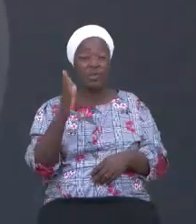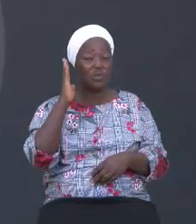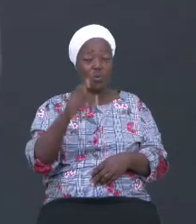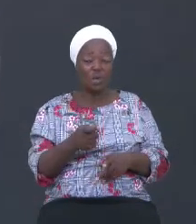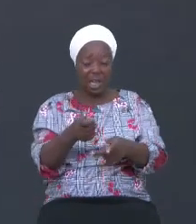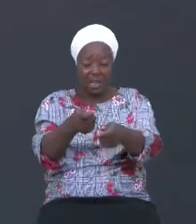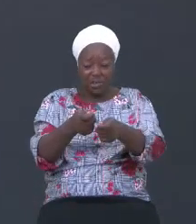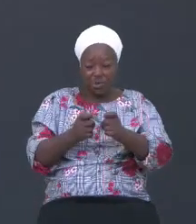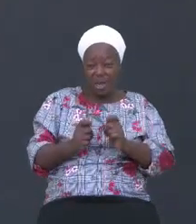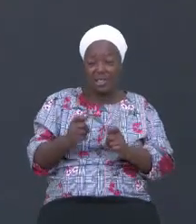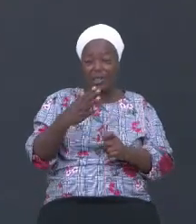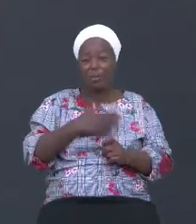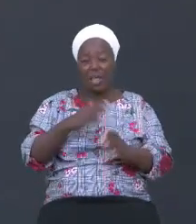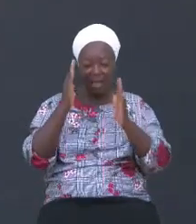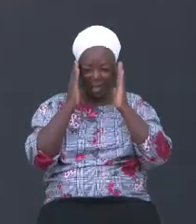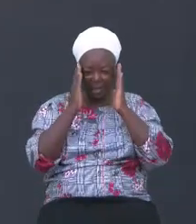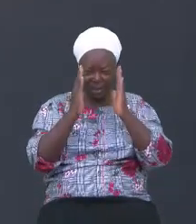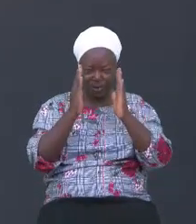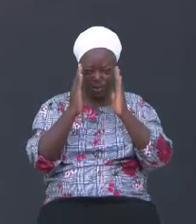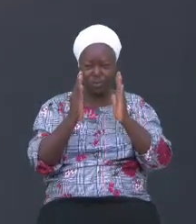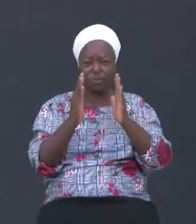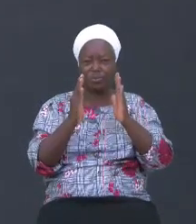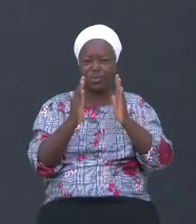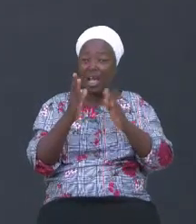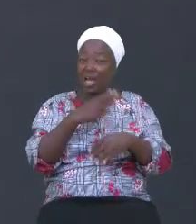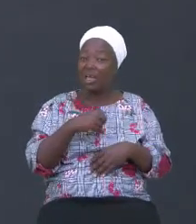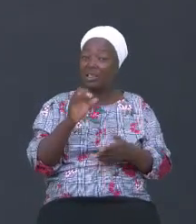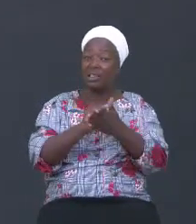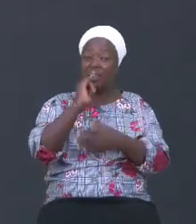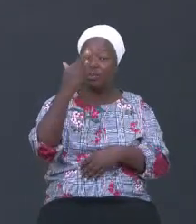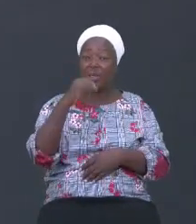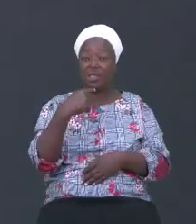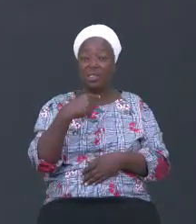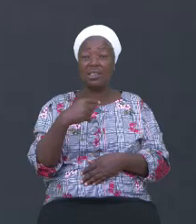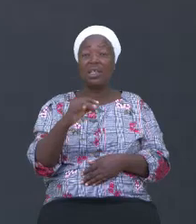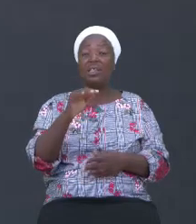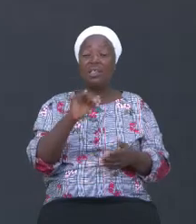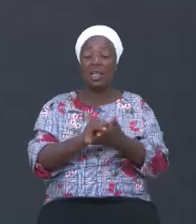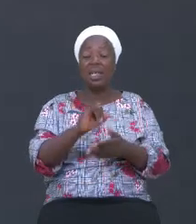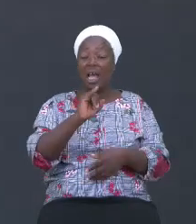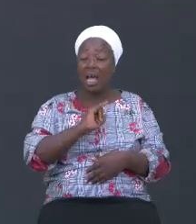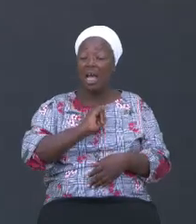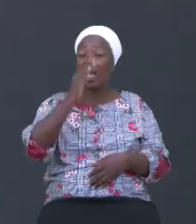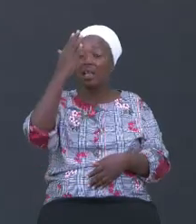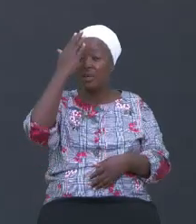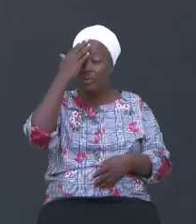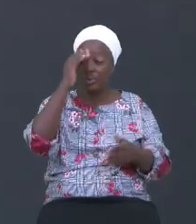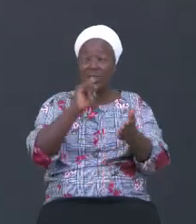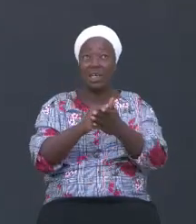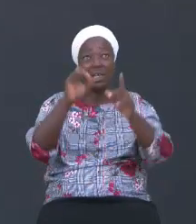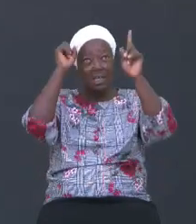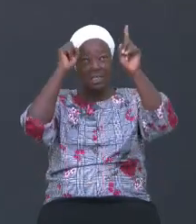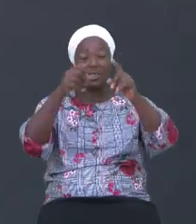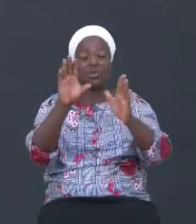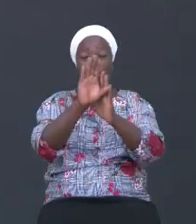attract my attention. That's why it says that I know that his commandment